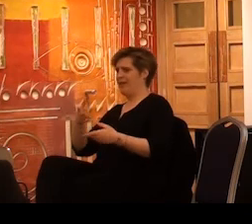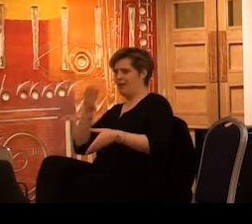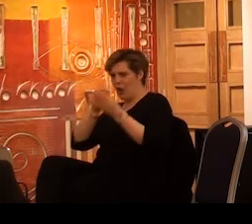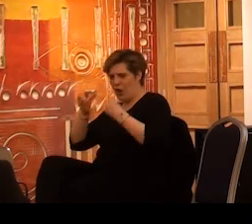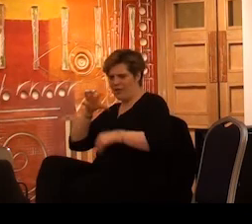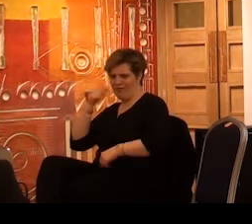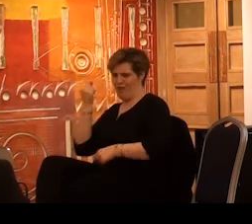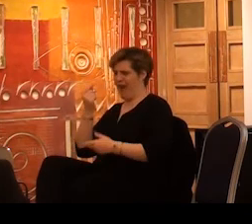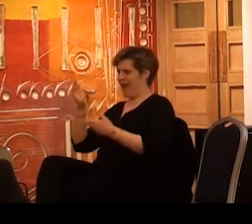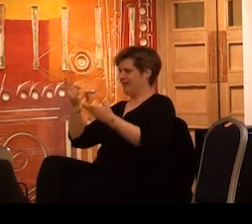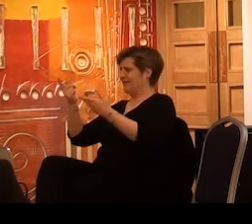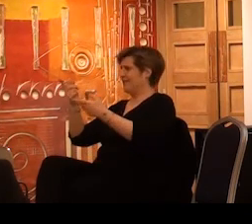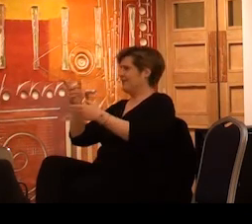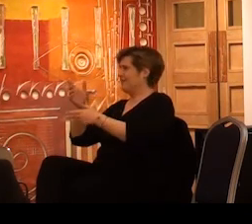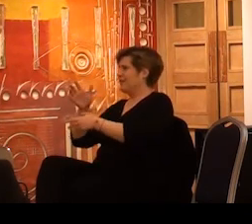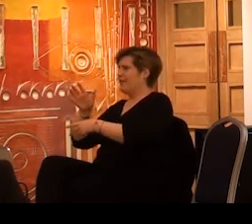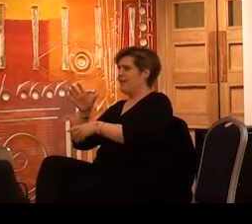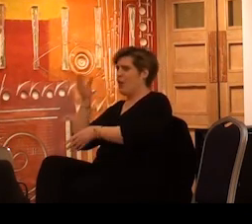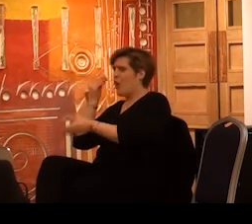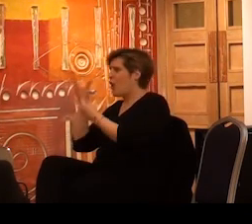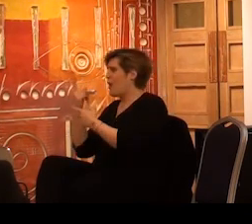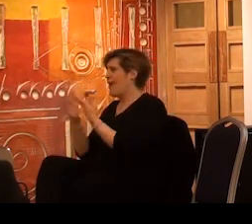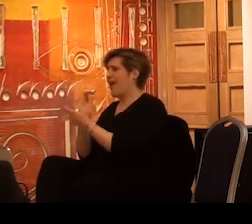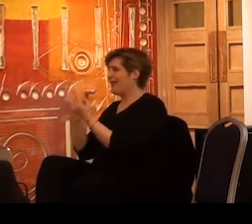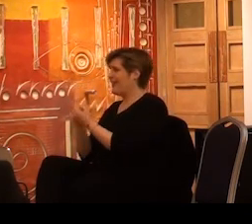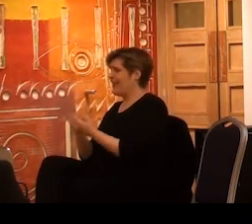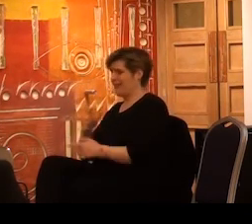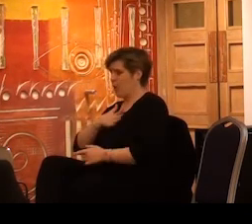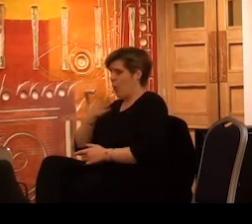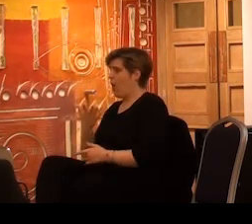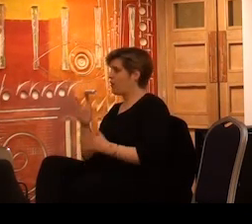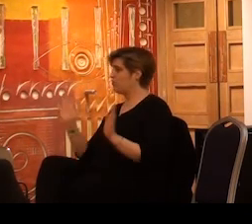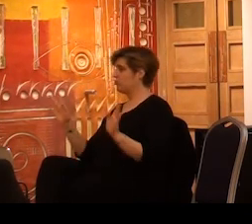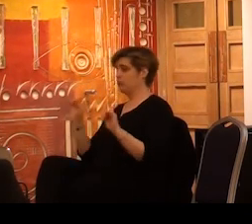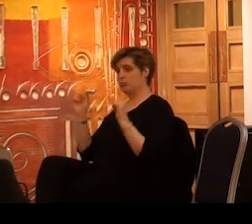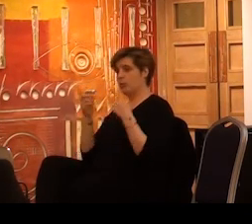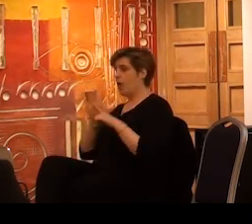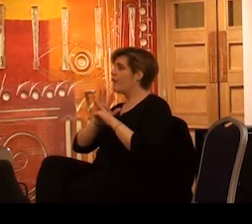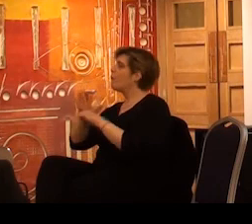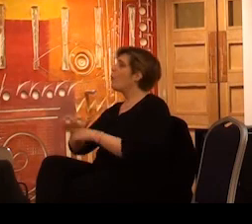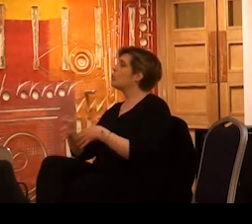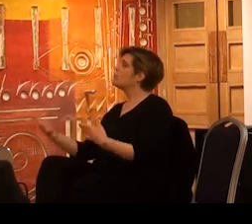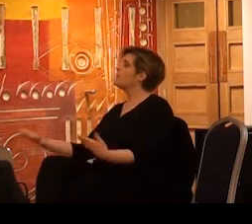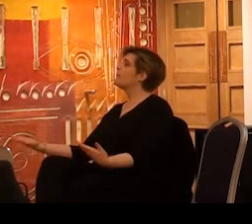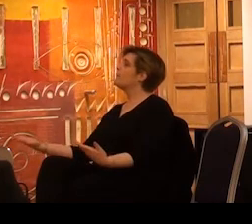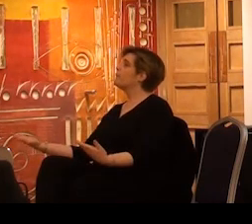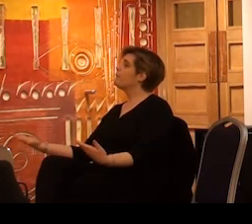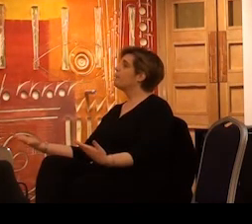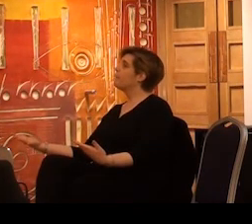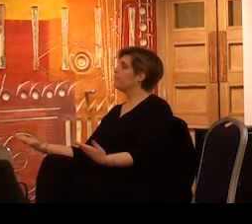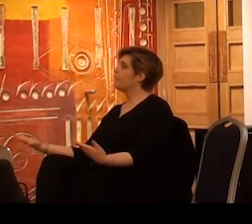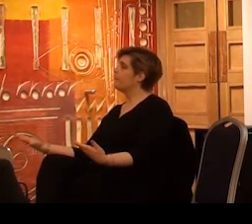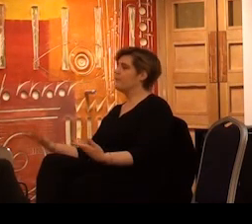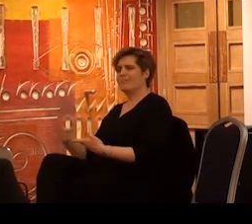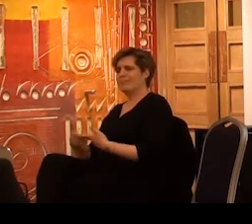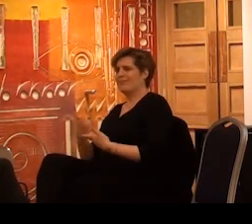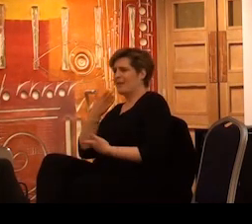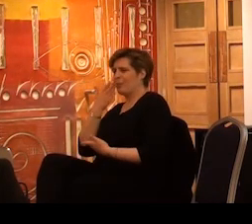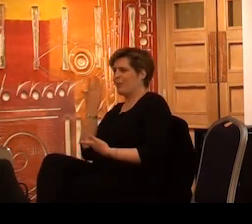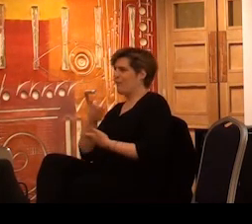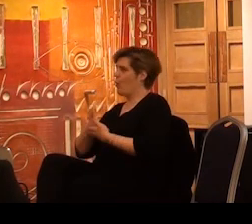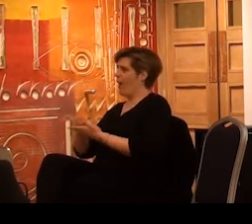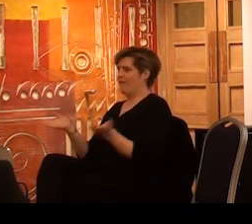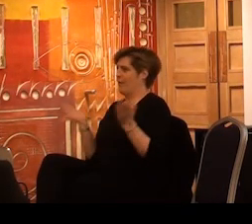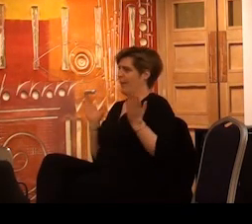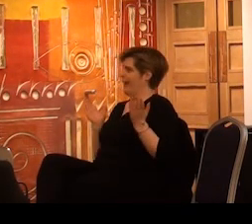France. Yeah? Actually, French is quite good for me because I can order large amounts of wine when I go to the summit. But not for everybody. And it's